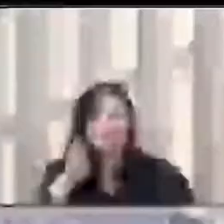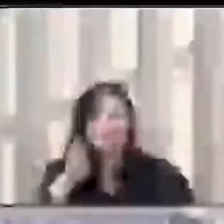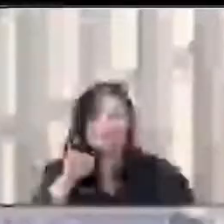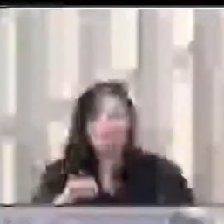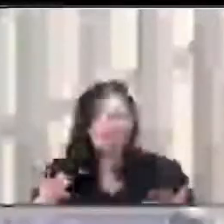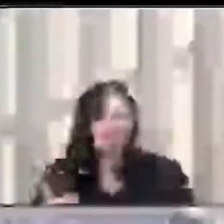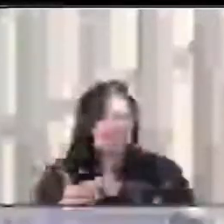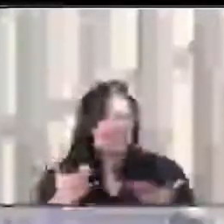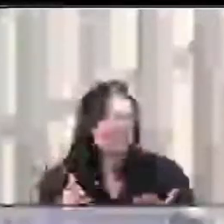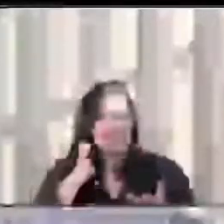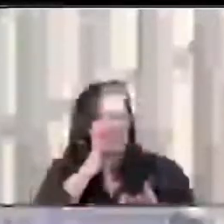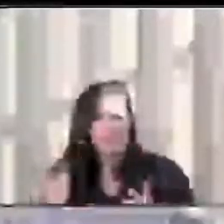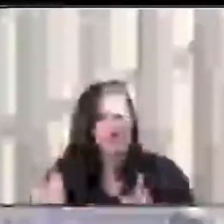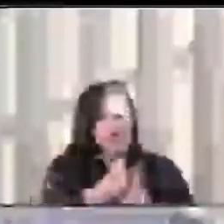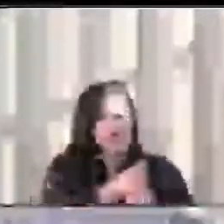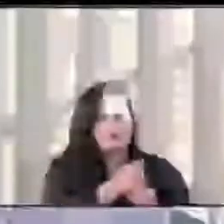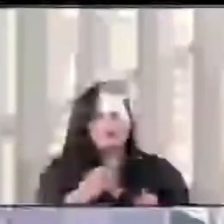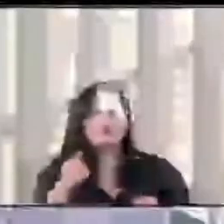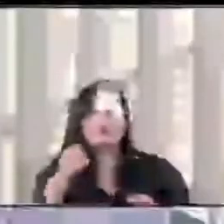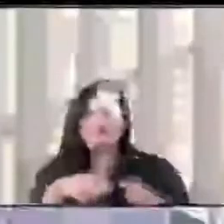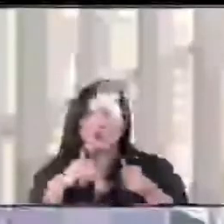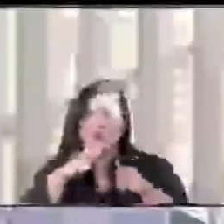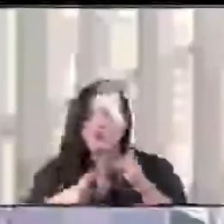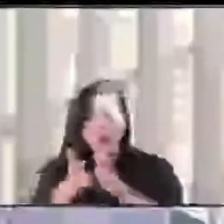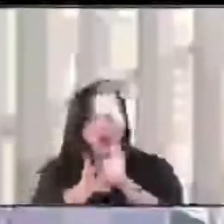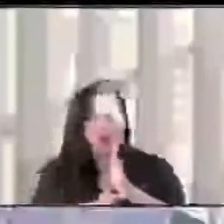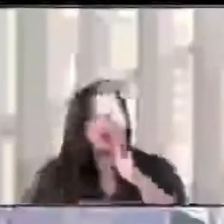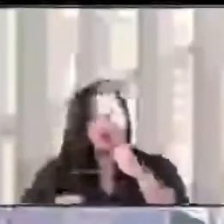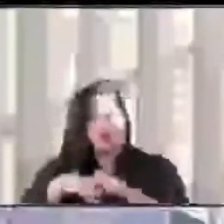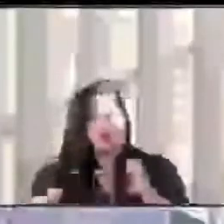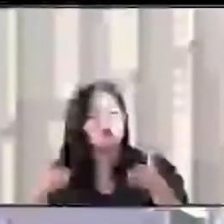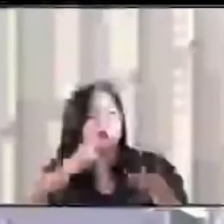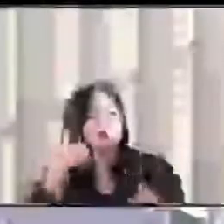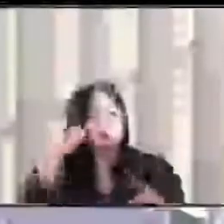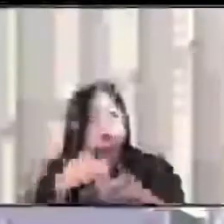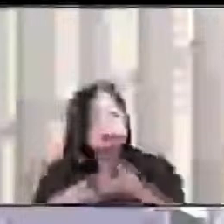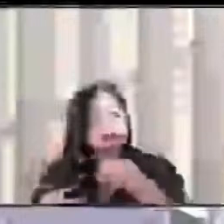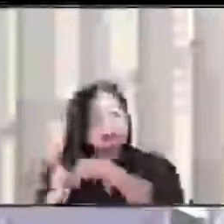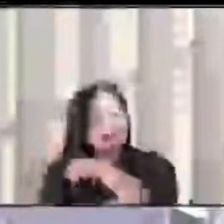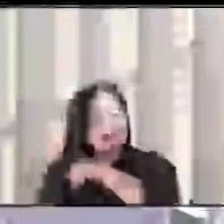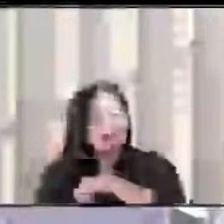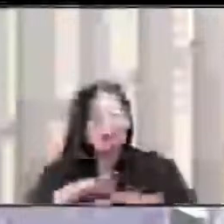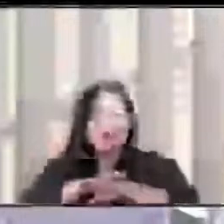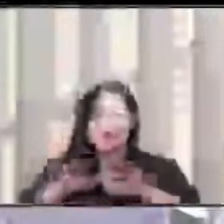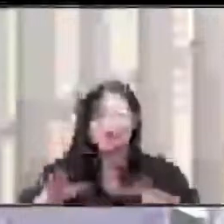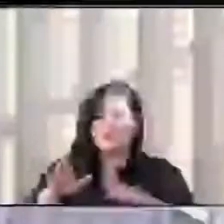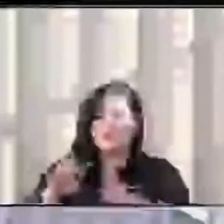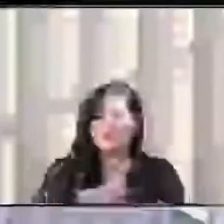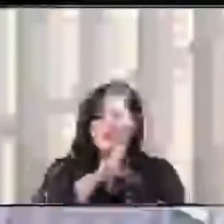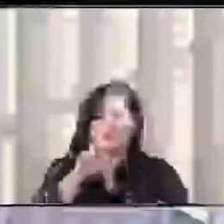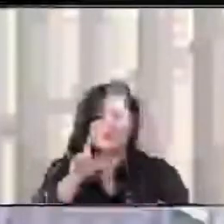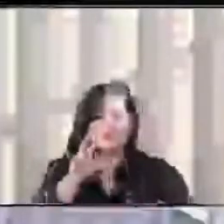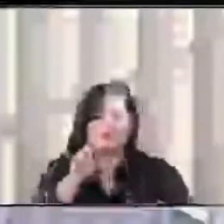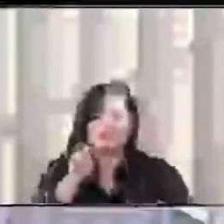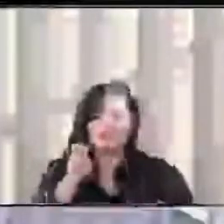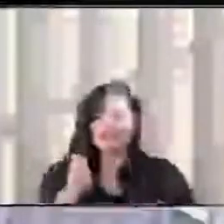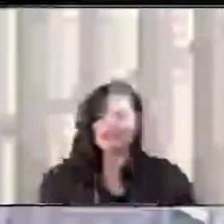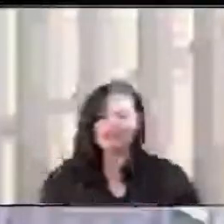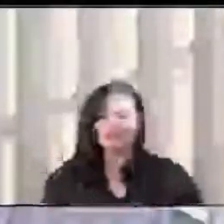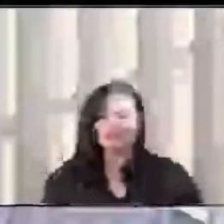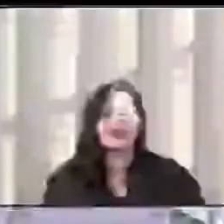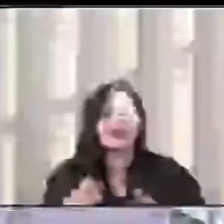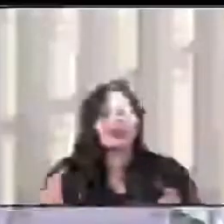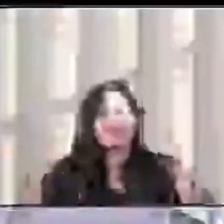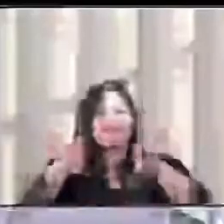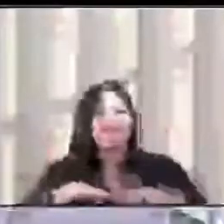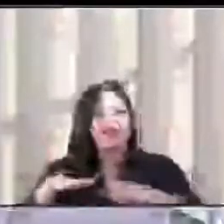You will be prosecuted to the fullest extent of the law. Do not put a drone in the air. I also want to let folks in the Valley